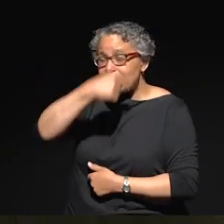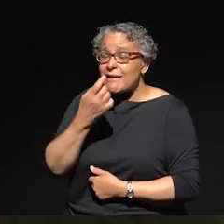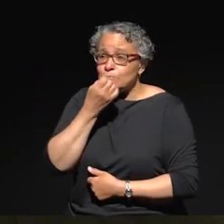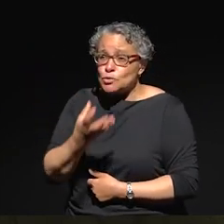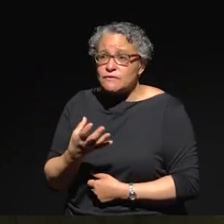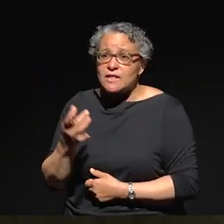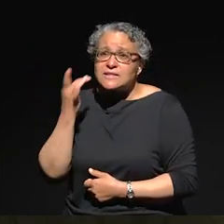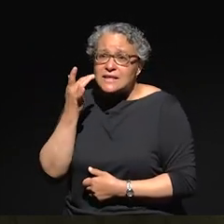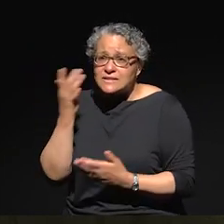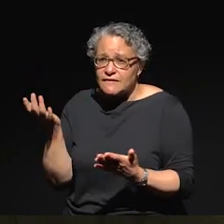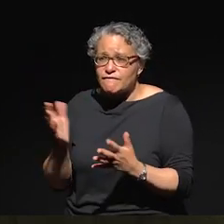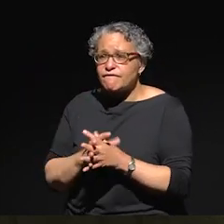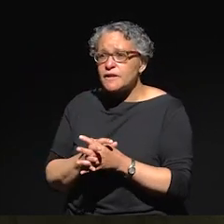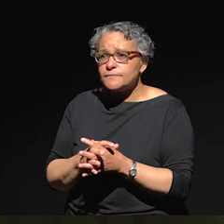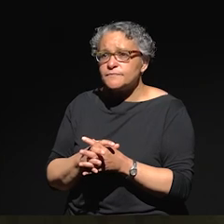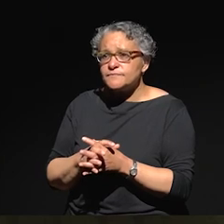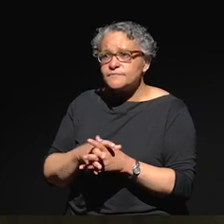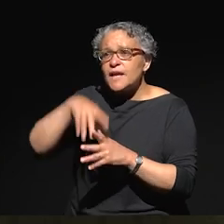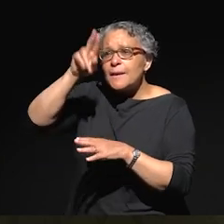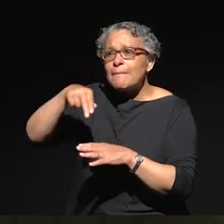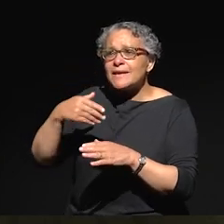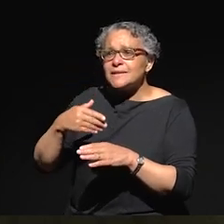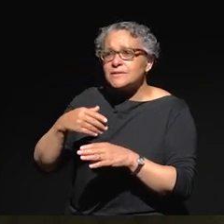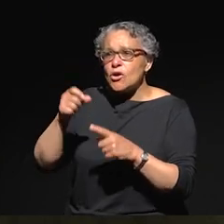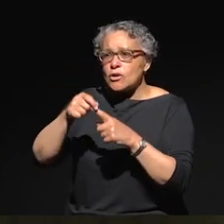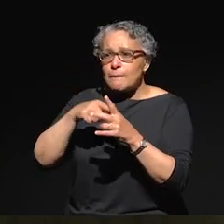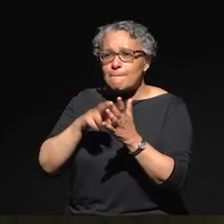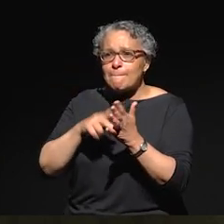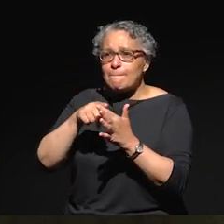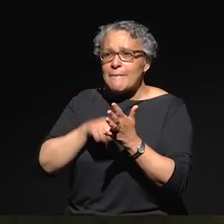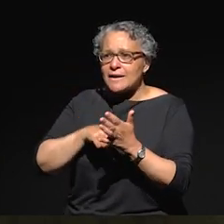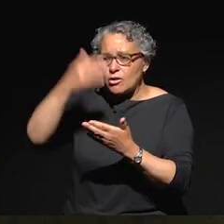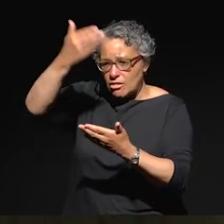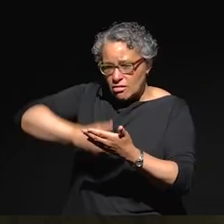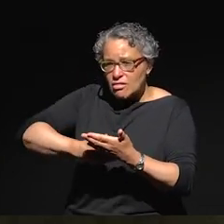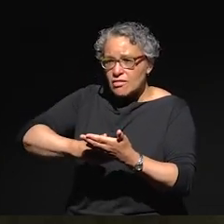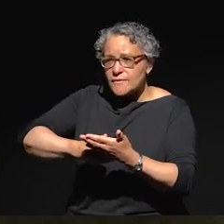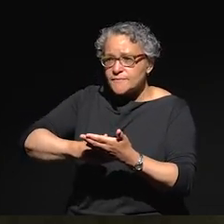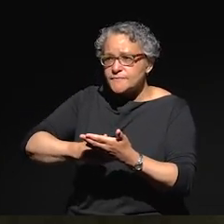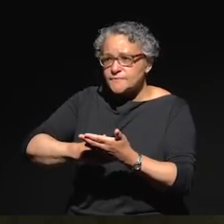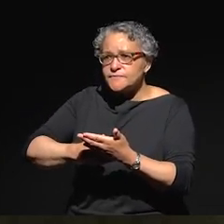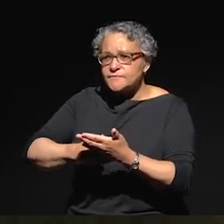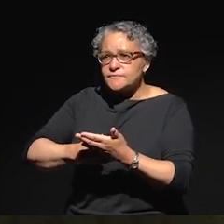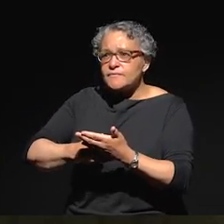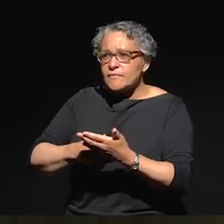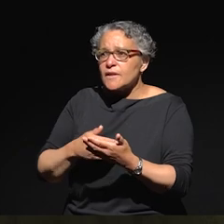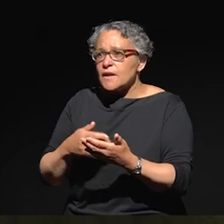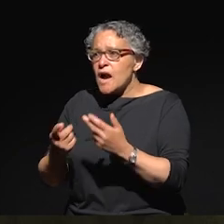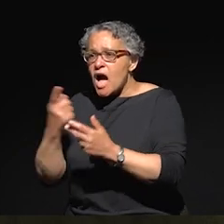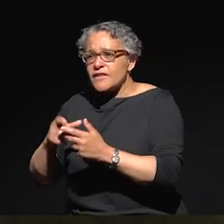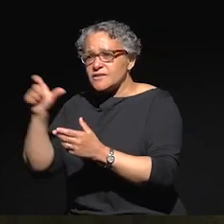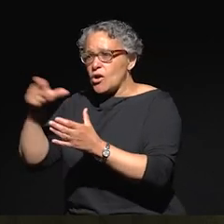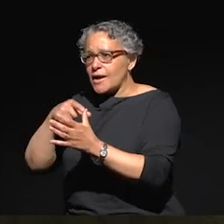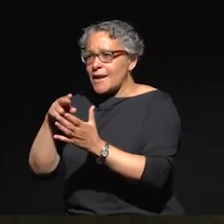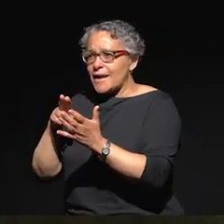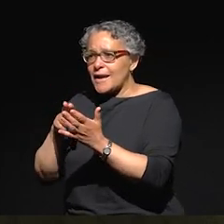And it's painted on panel. Some of the other paintings up there are painted by painting on canvas, which makes a difference. I'm